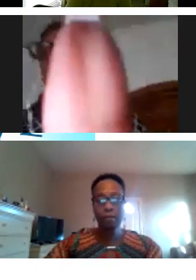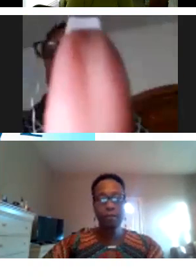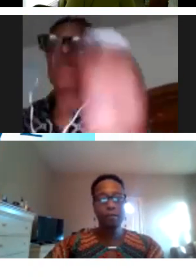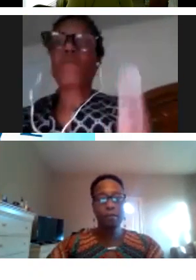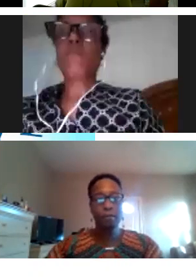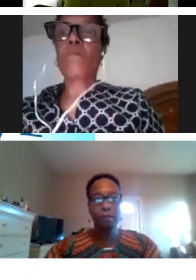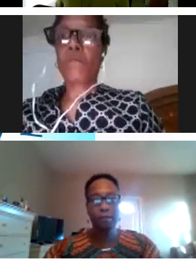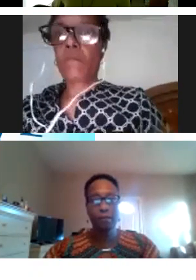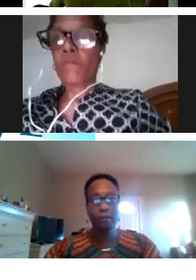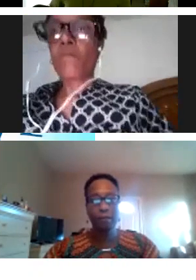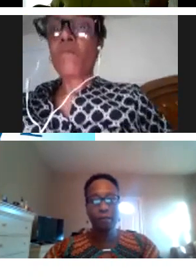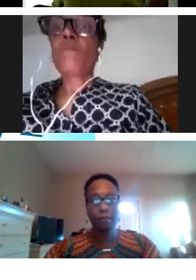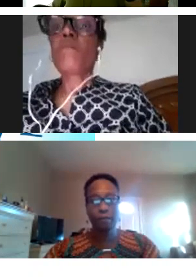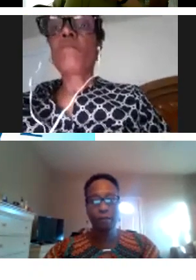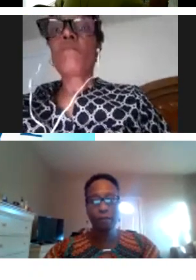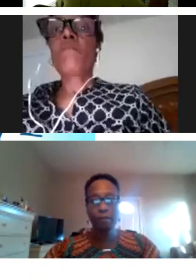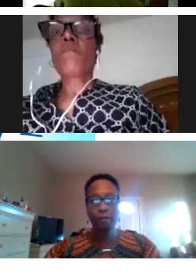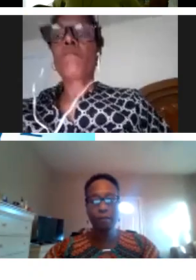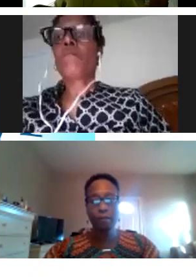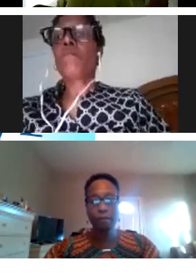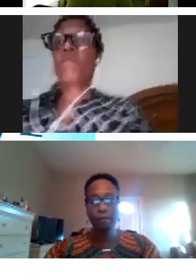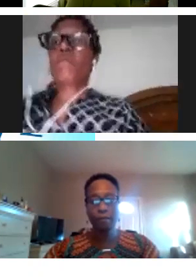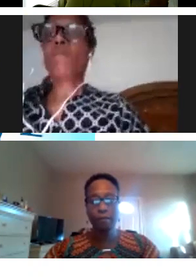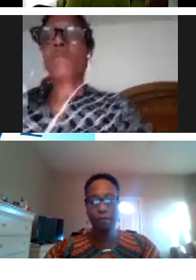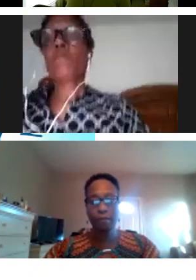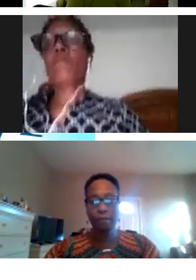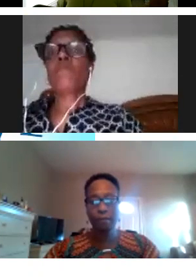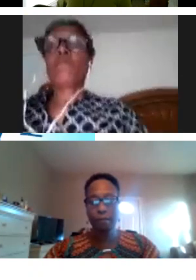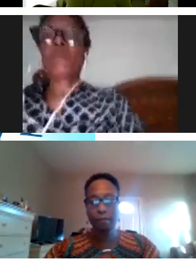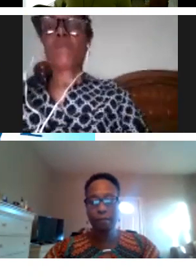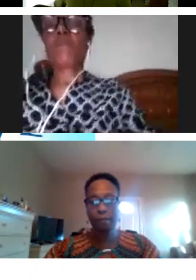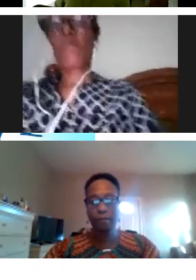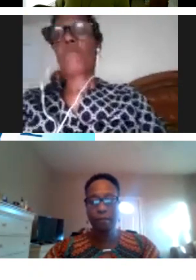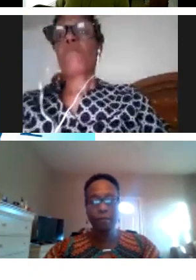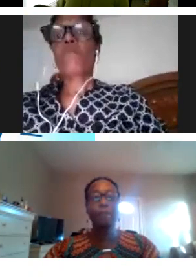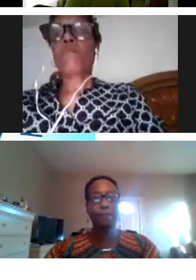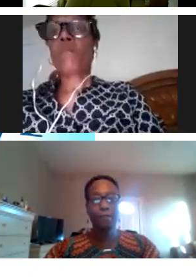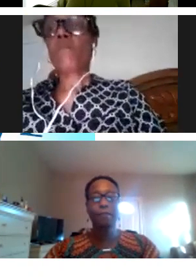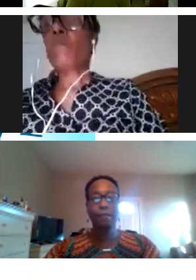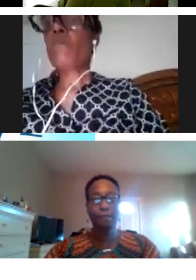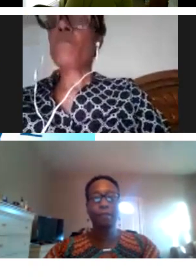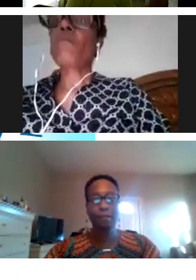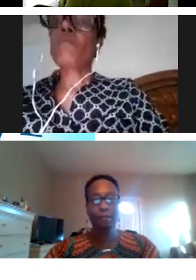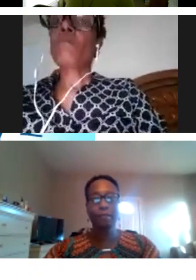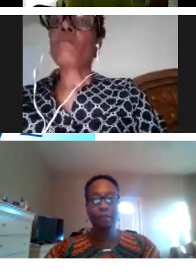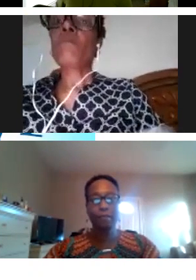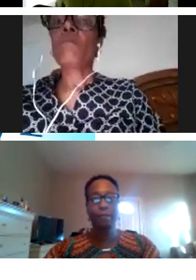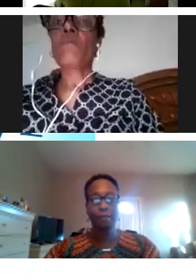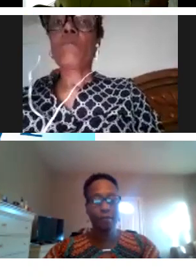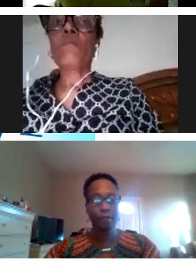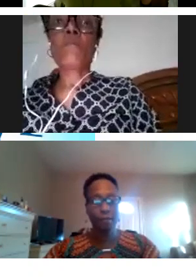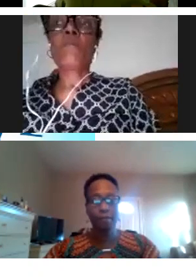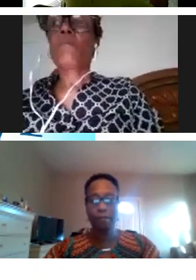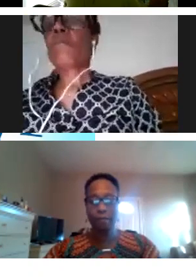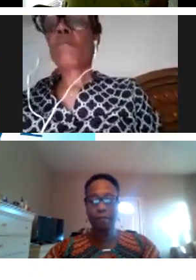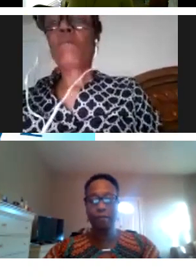box. If you're on Facebook Live, Tiami is gonna be keeping an eye on that. And if there are any questions, she'll go ahead and bring